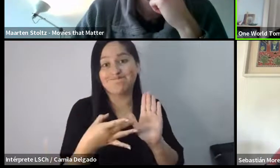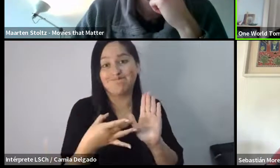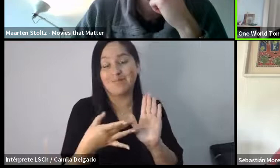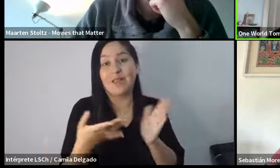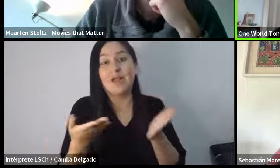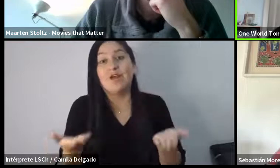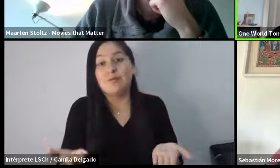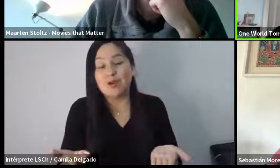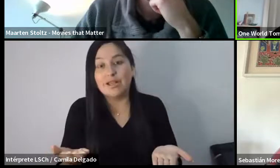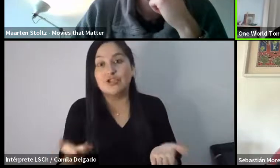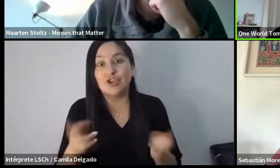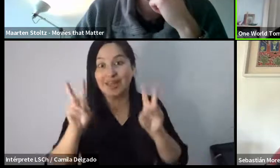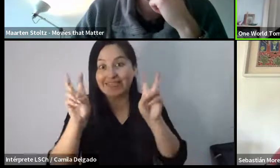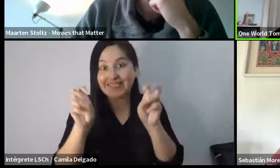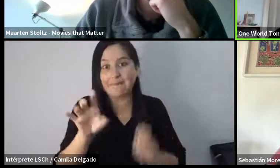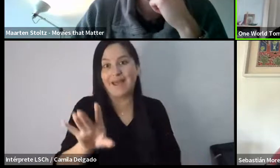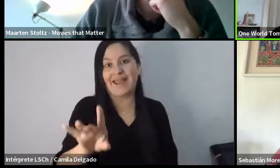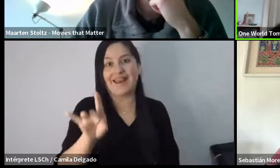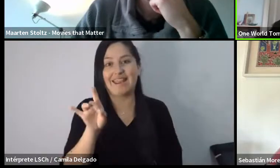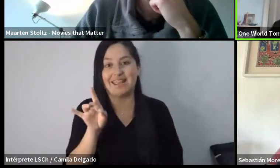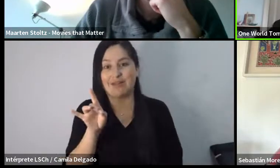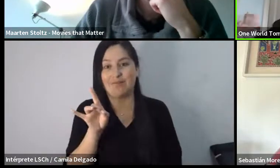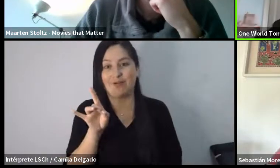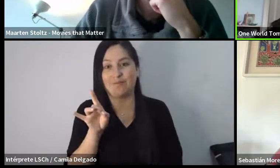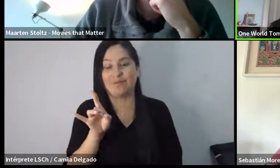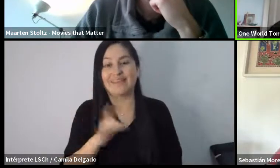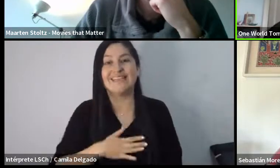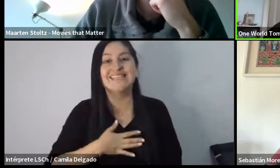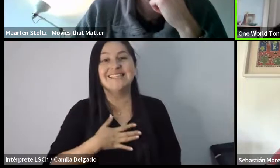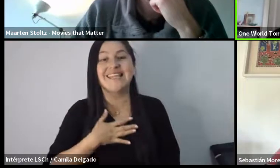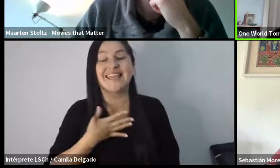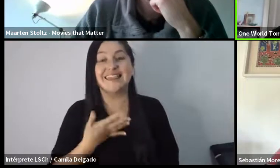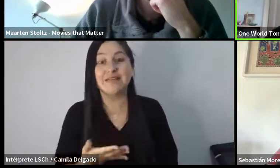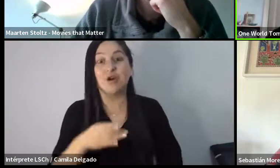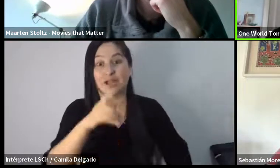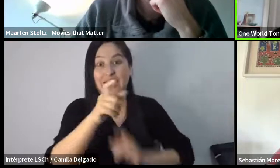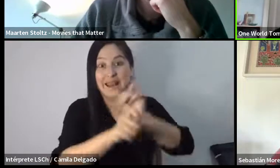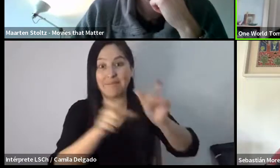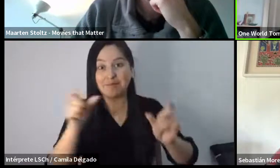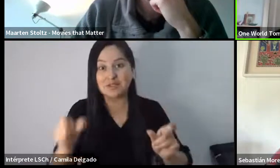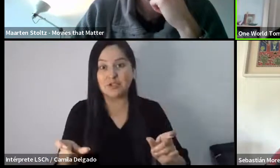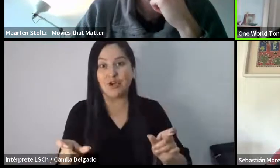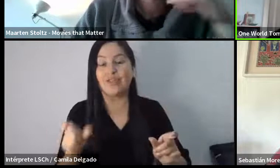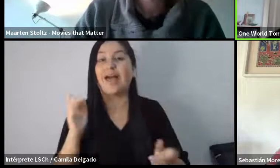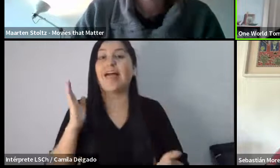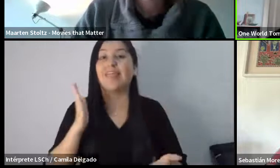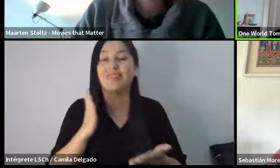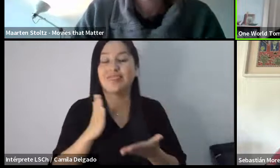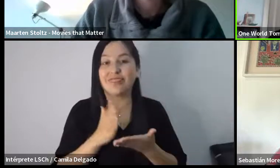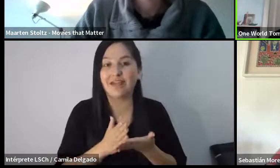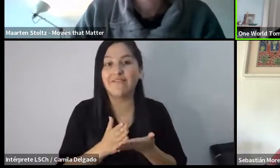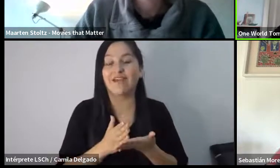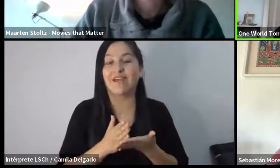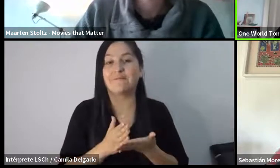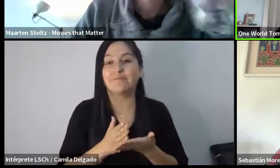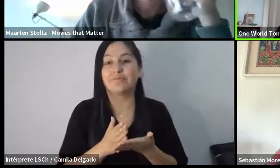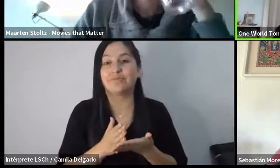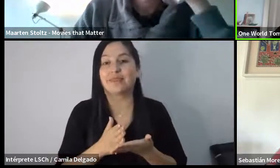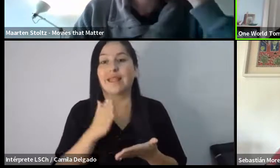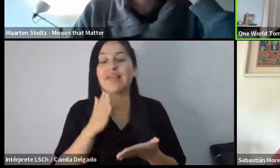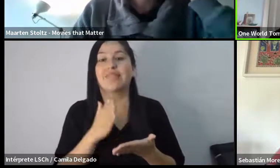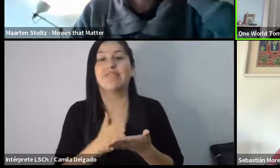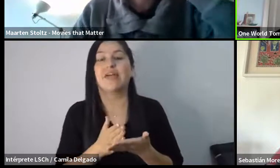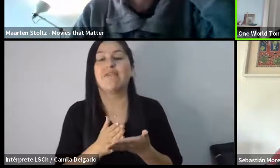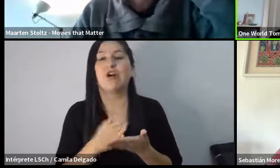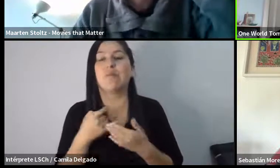feel that people should just get out of their boxes, their social bubbles for a while again, and